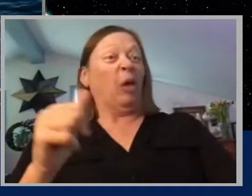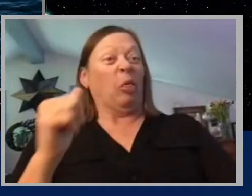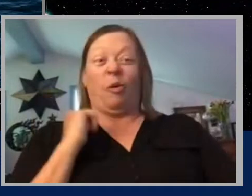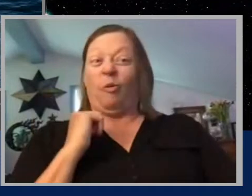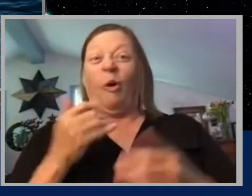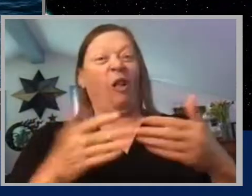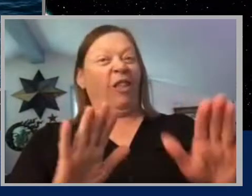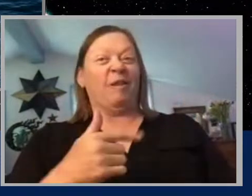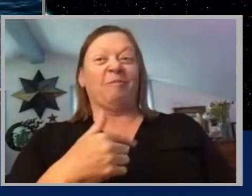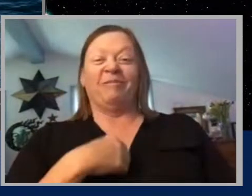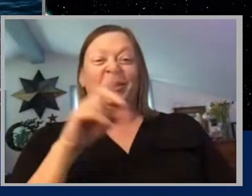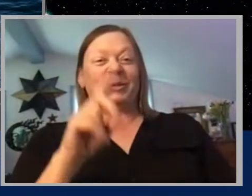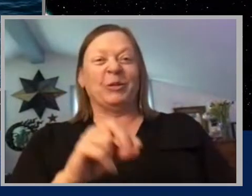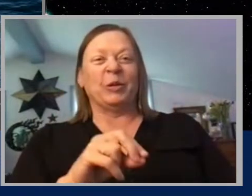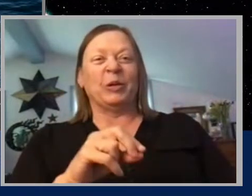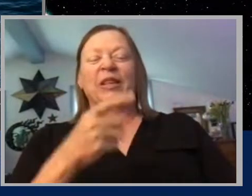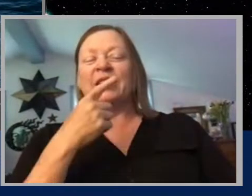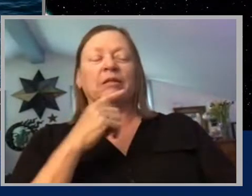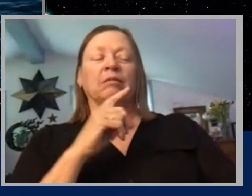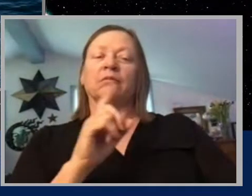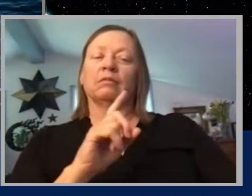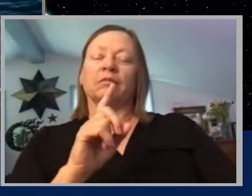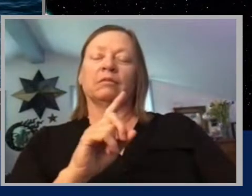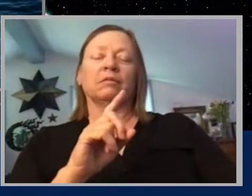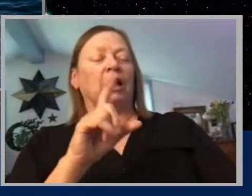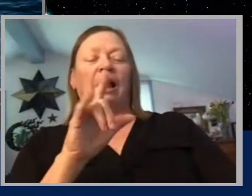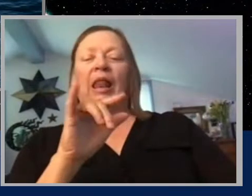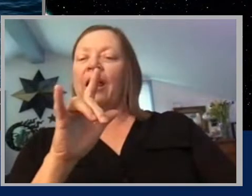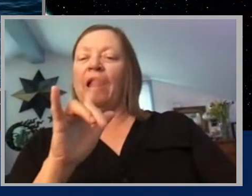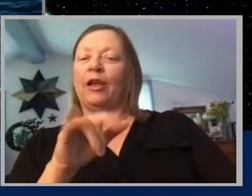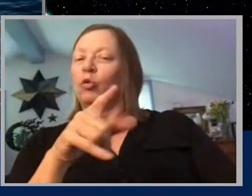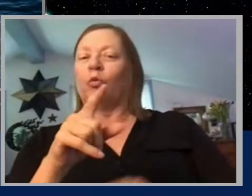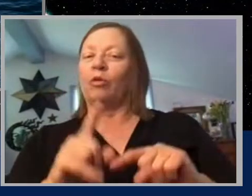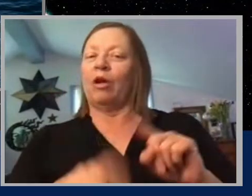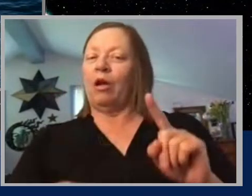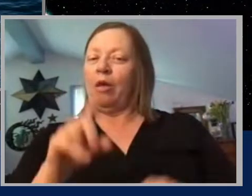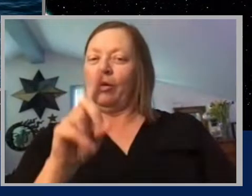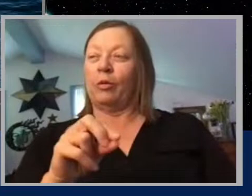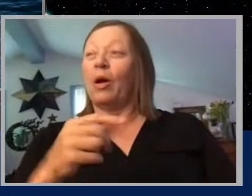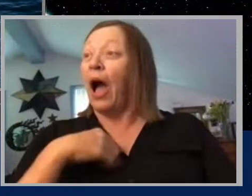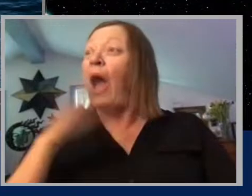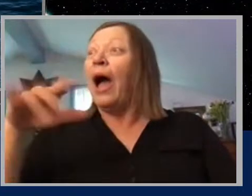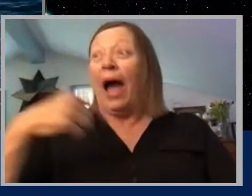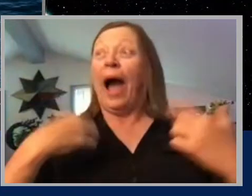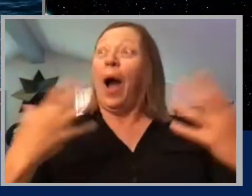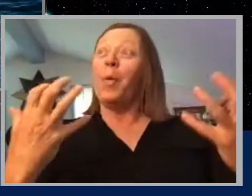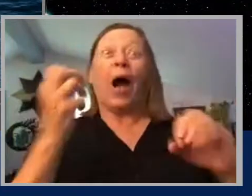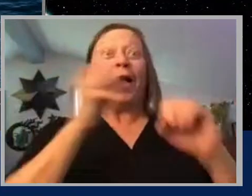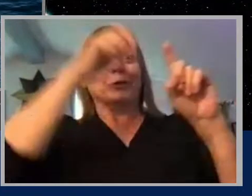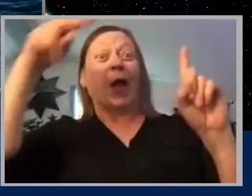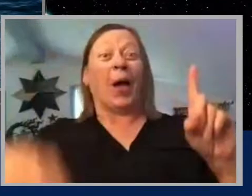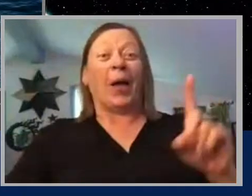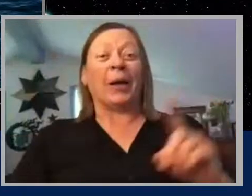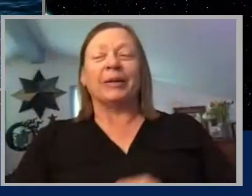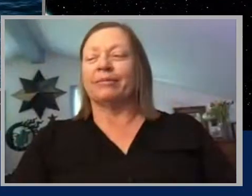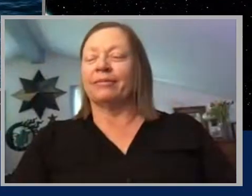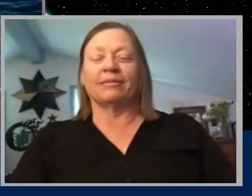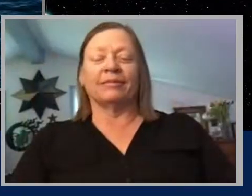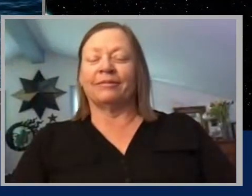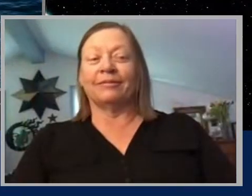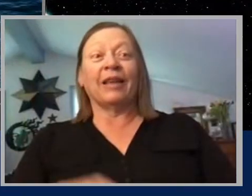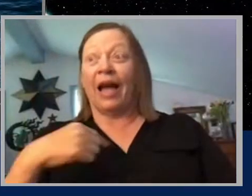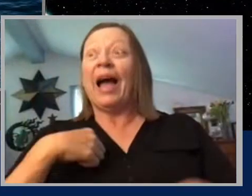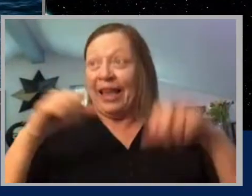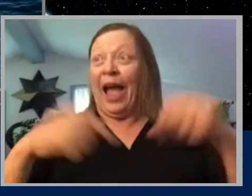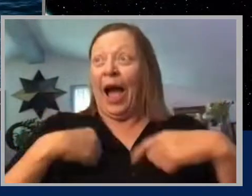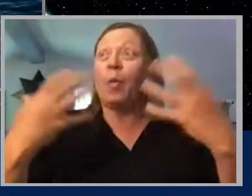like, no, Lily, you can't do it. I asked for so many things, like, can I jump off the ship? Can I just do this? Or like, can I go on